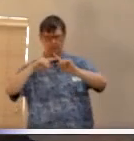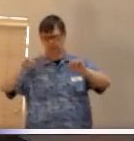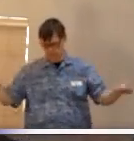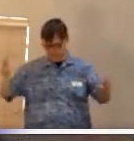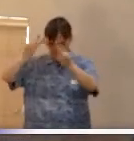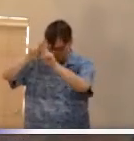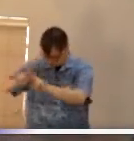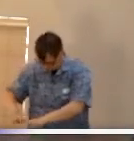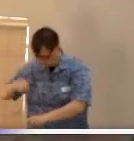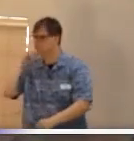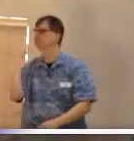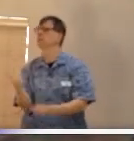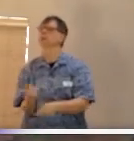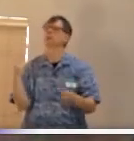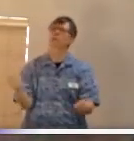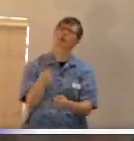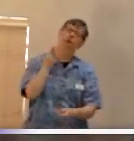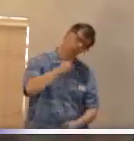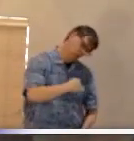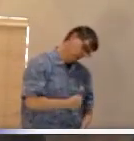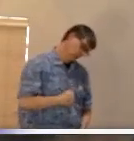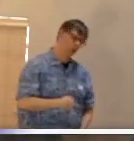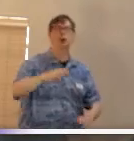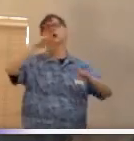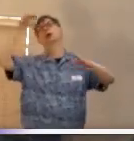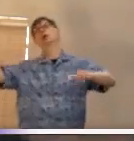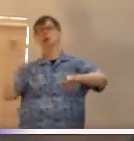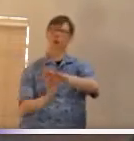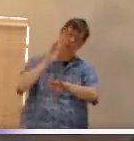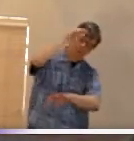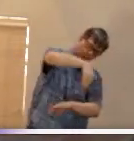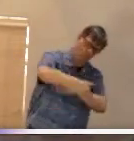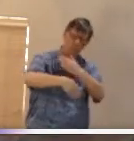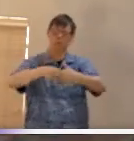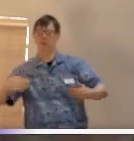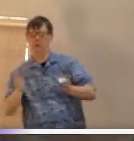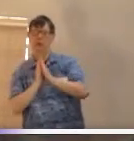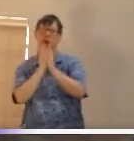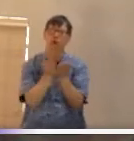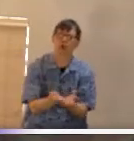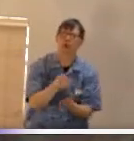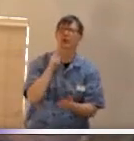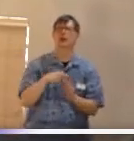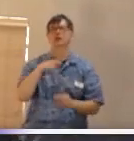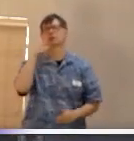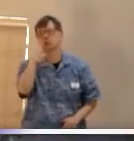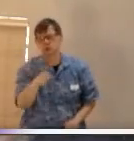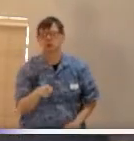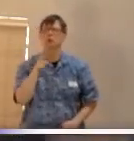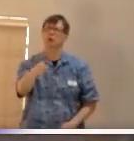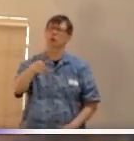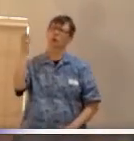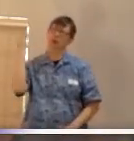discover some of the things about yourself that were clouded over by the story of you that you